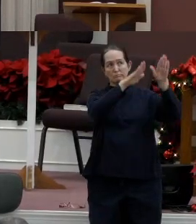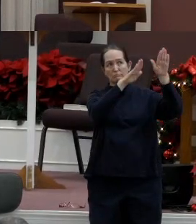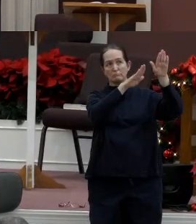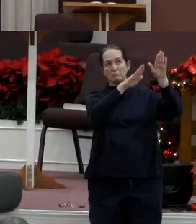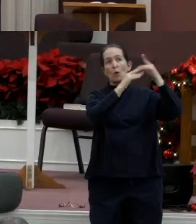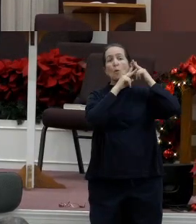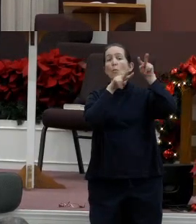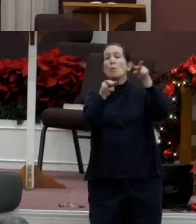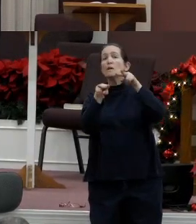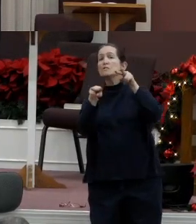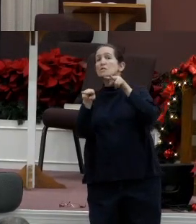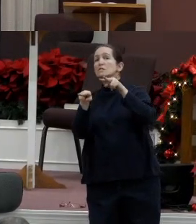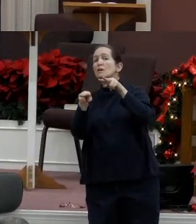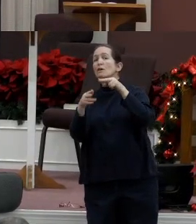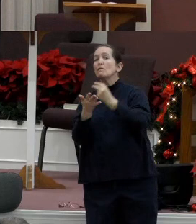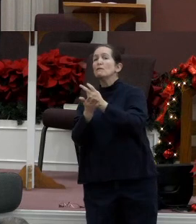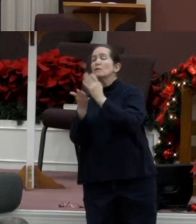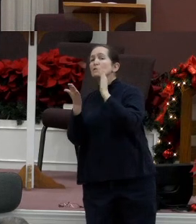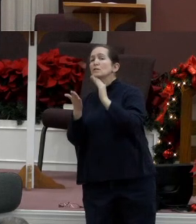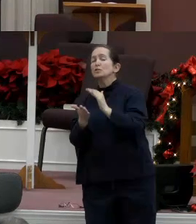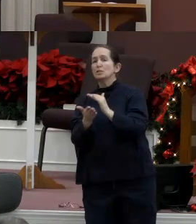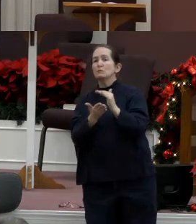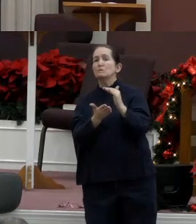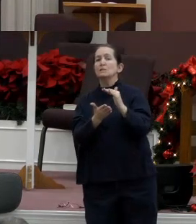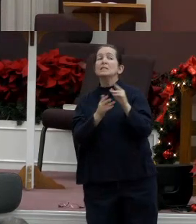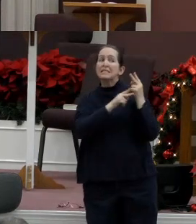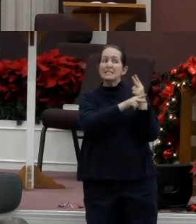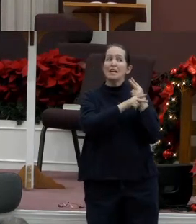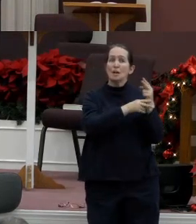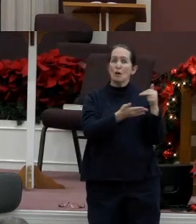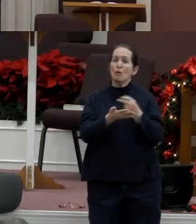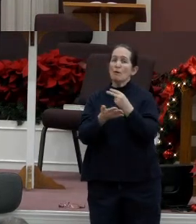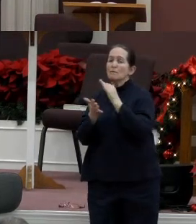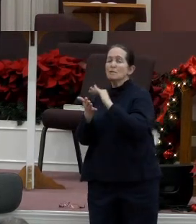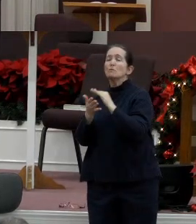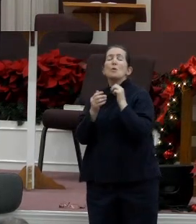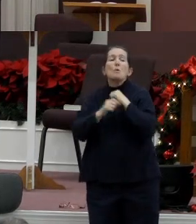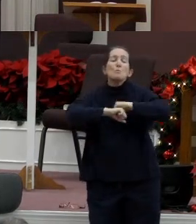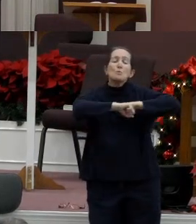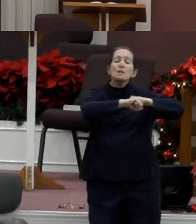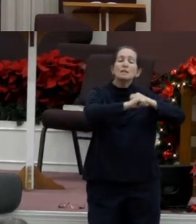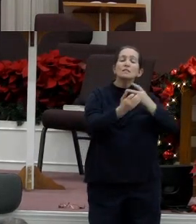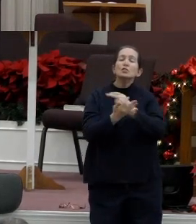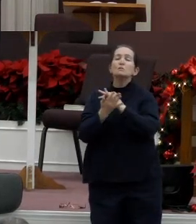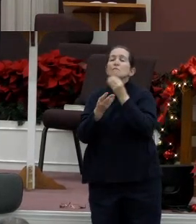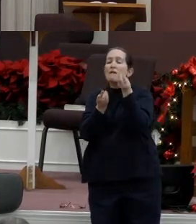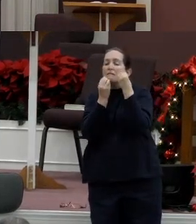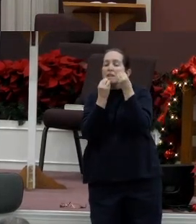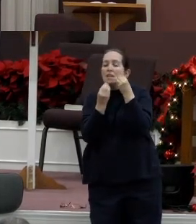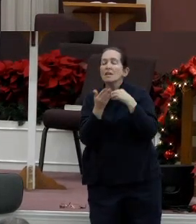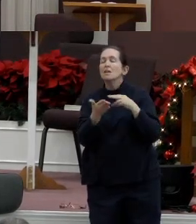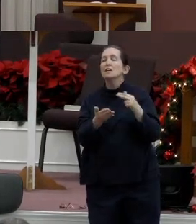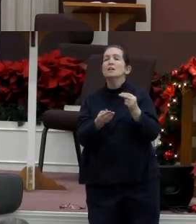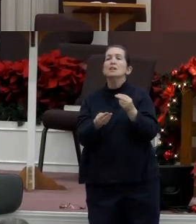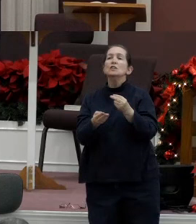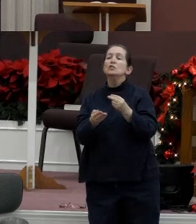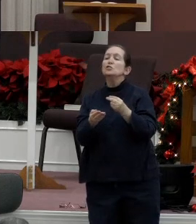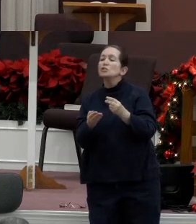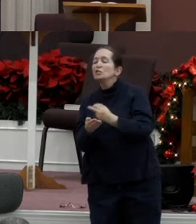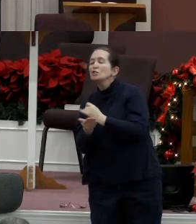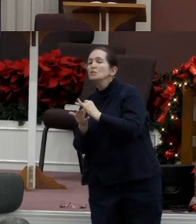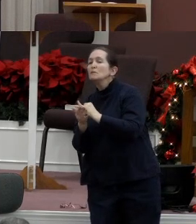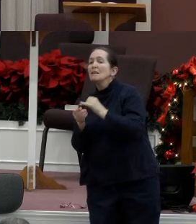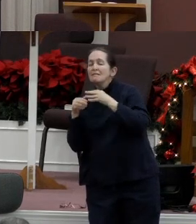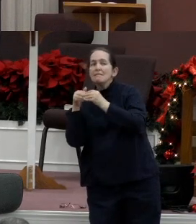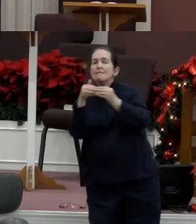watching over the sheep, taking care of the sheep, protecting the sheep, feeding the sheep, guiding and directing the